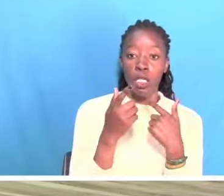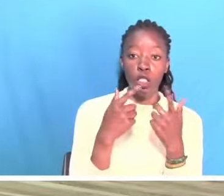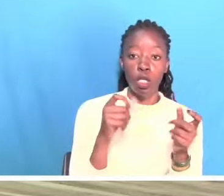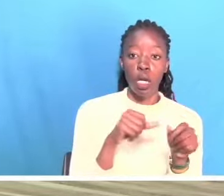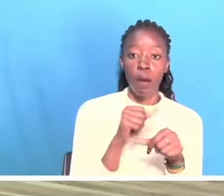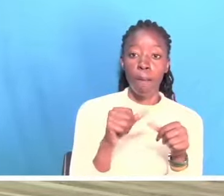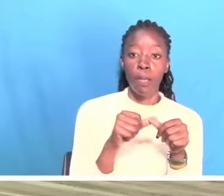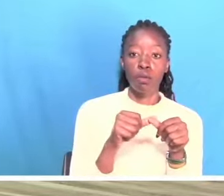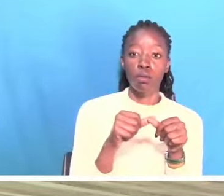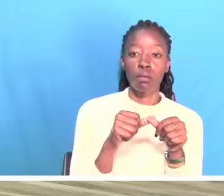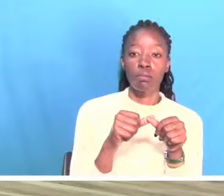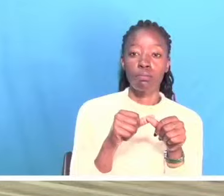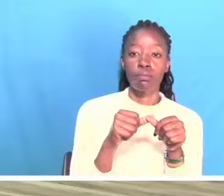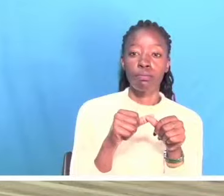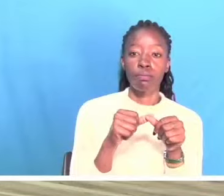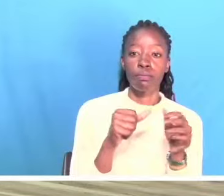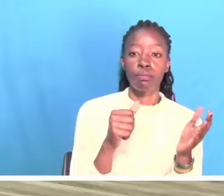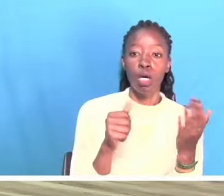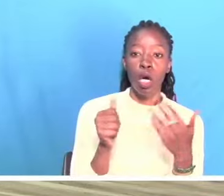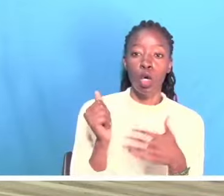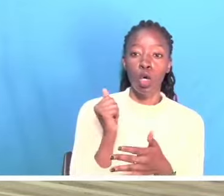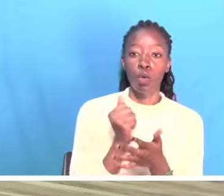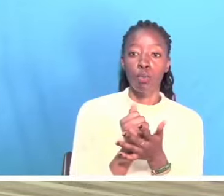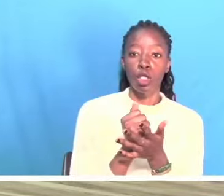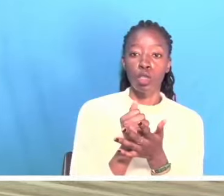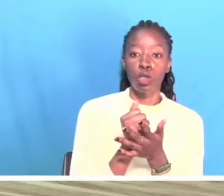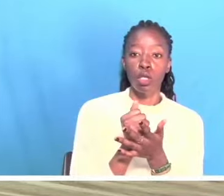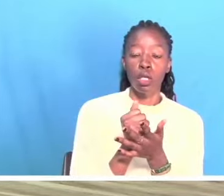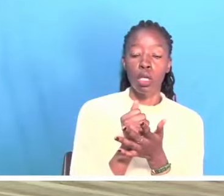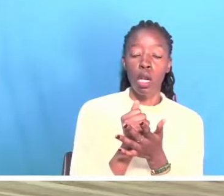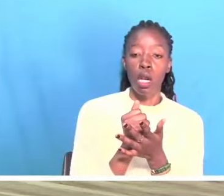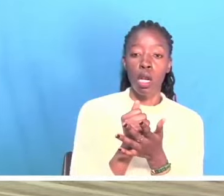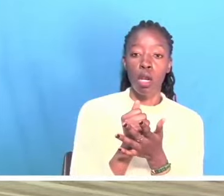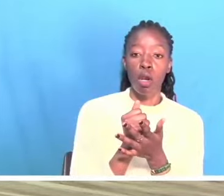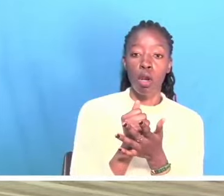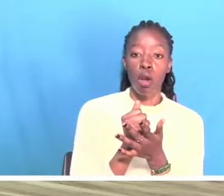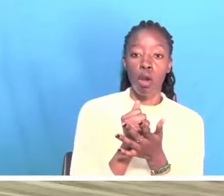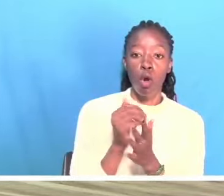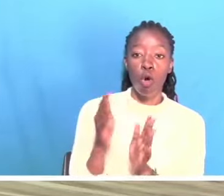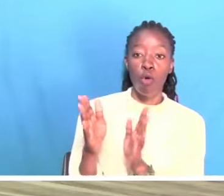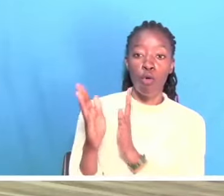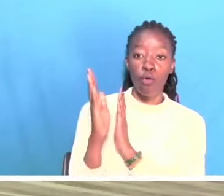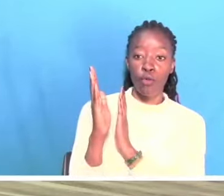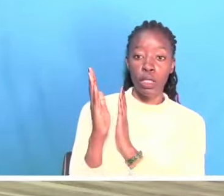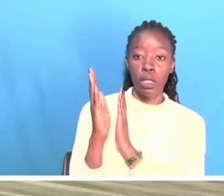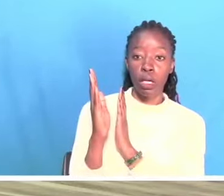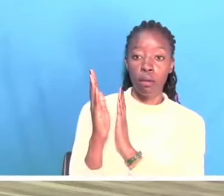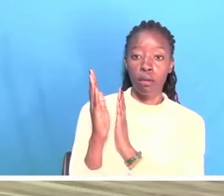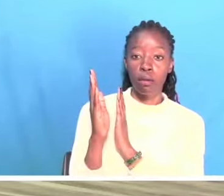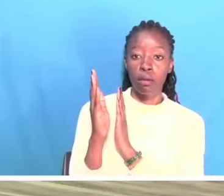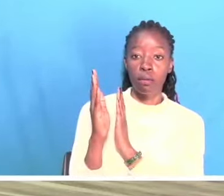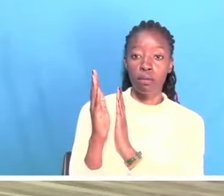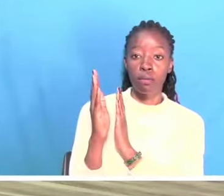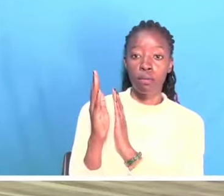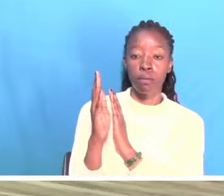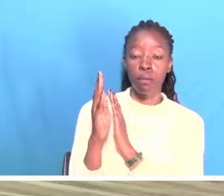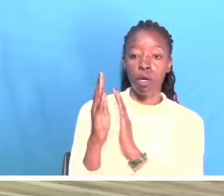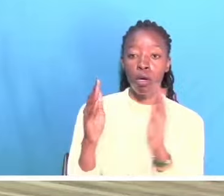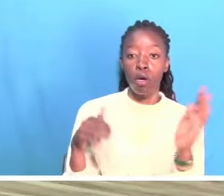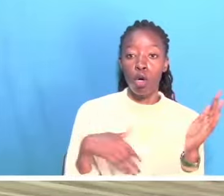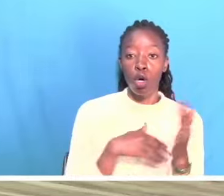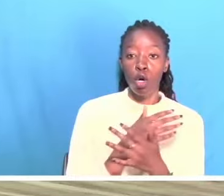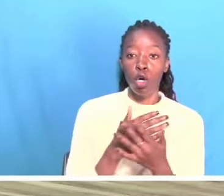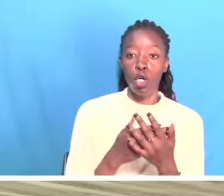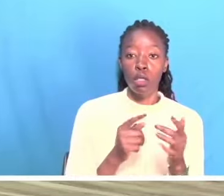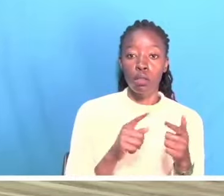a commissioned officer, whether lieutenant or general. Because they start from second lieutenant all the way to general. If a major